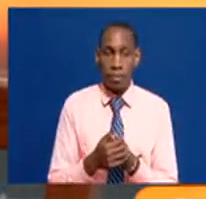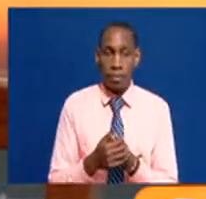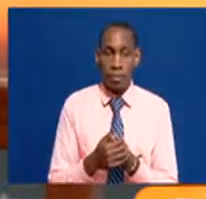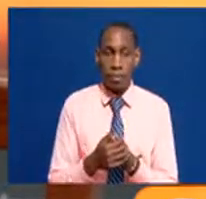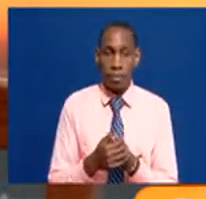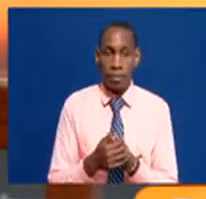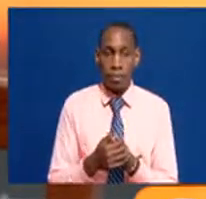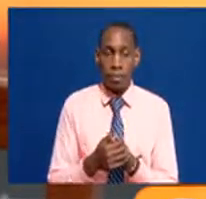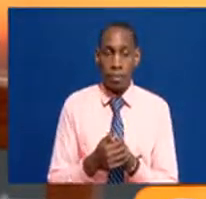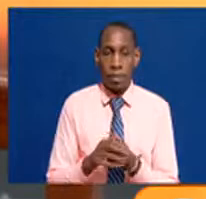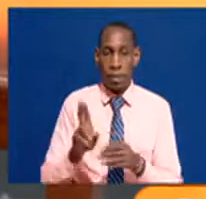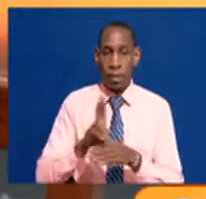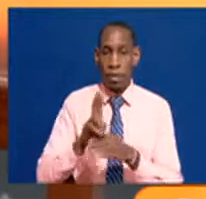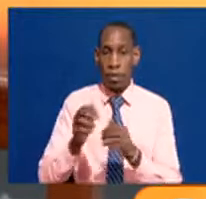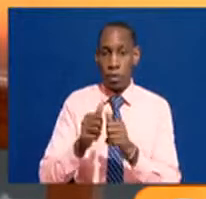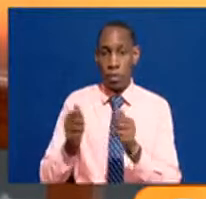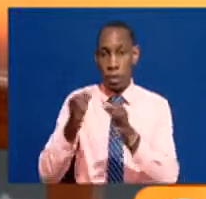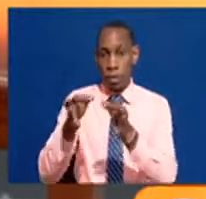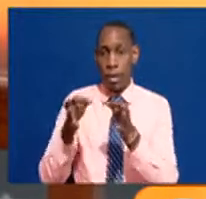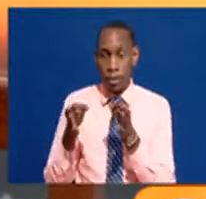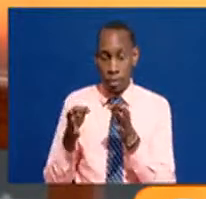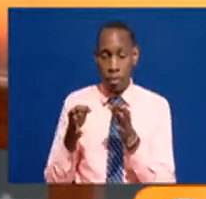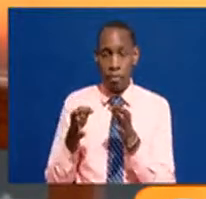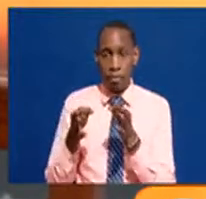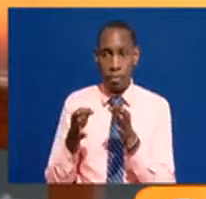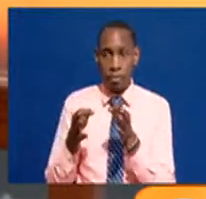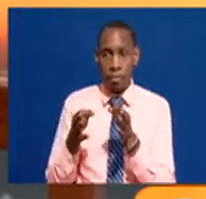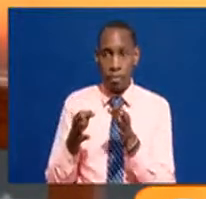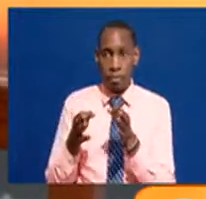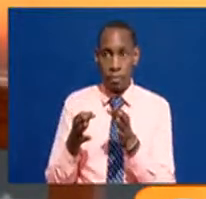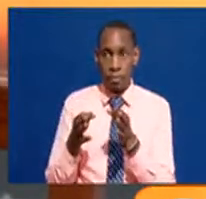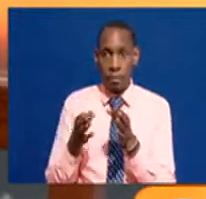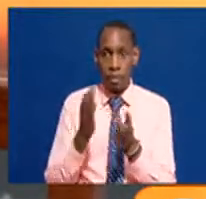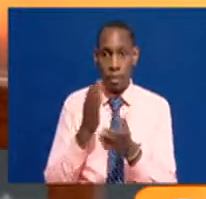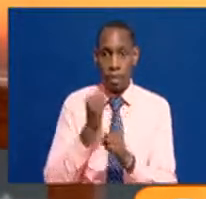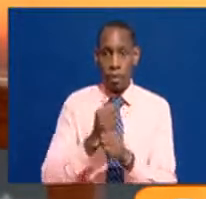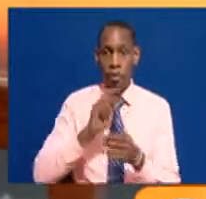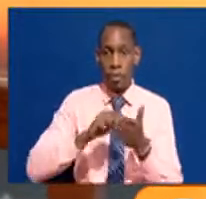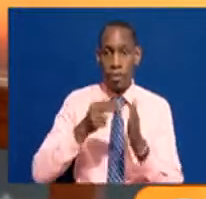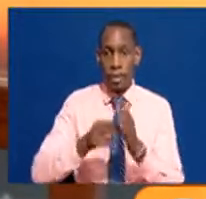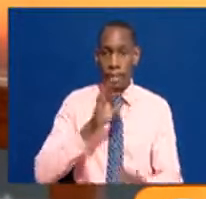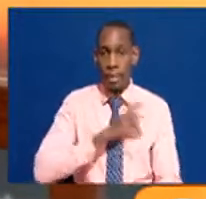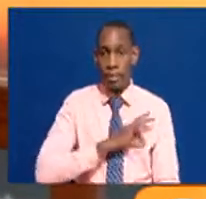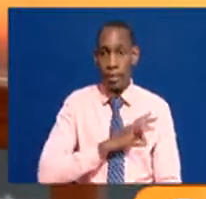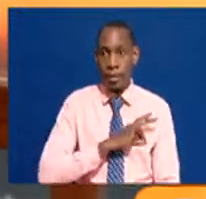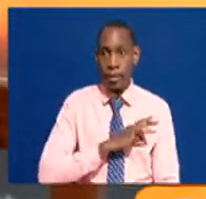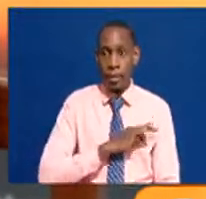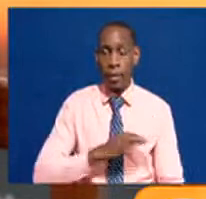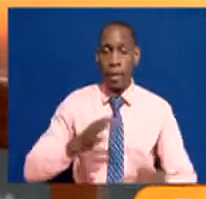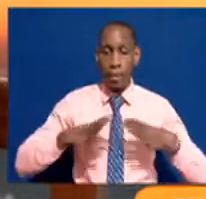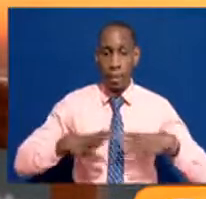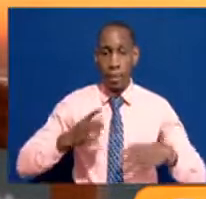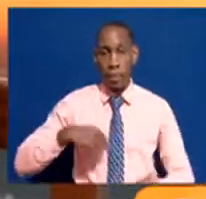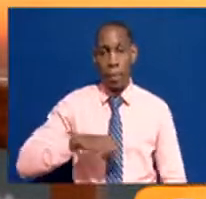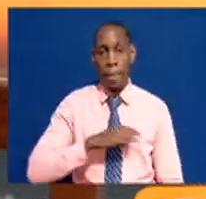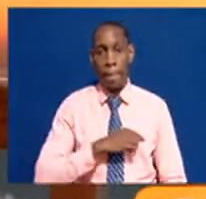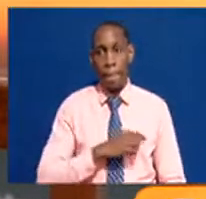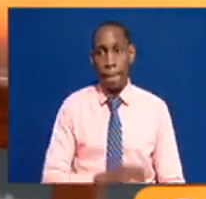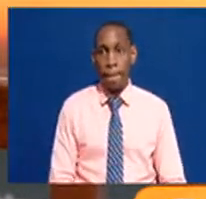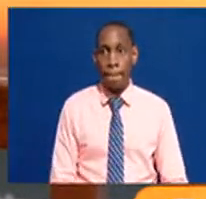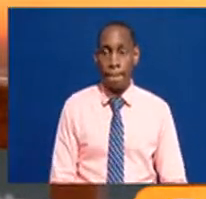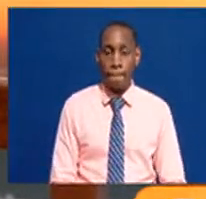I hold them responsible, account, to ensure that it is just projects that will benefit our people. And